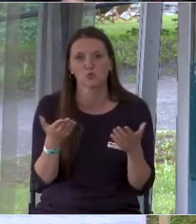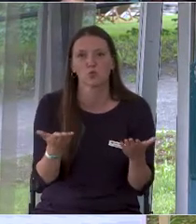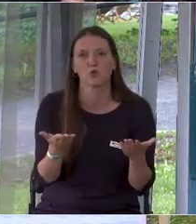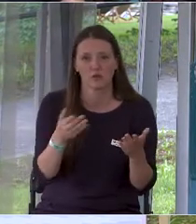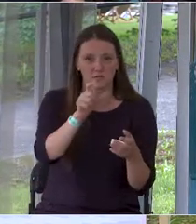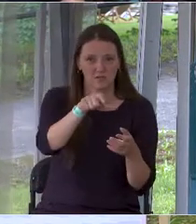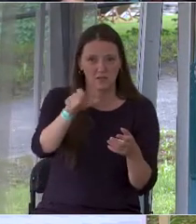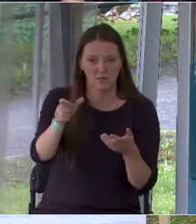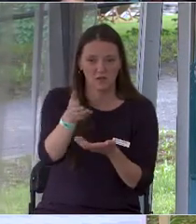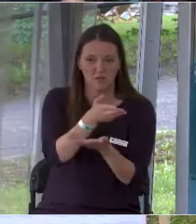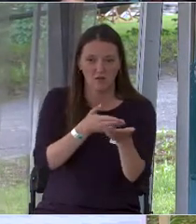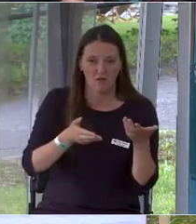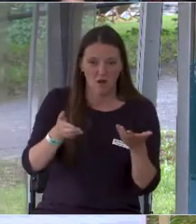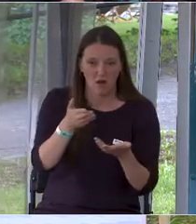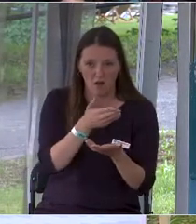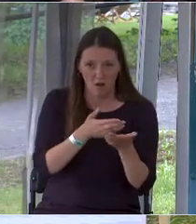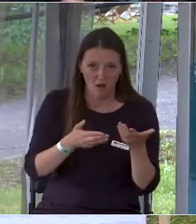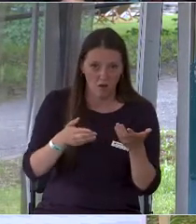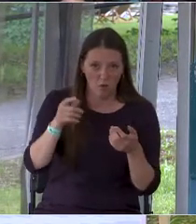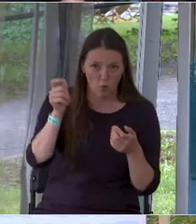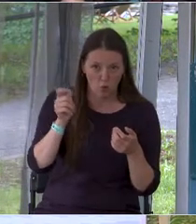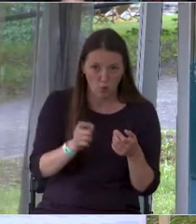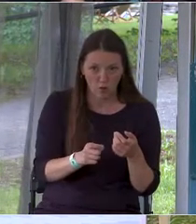back to the tribal. And we